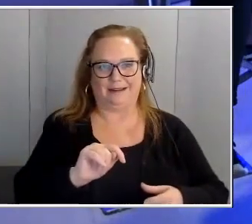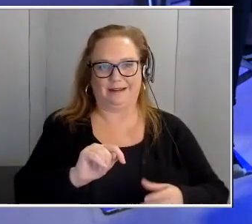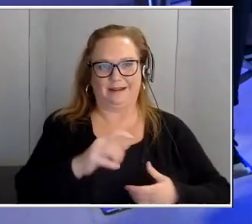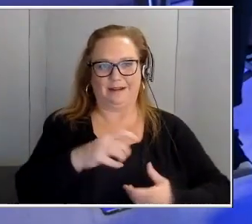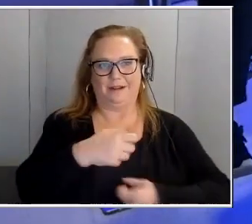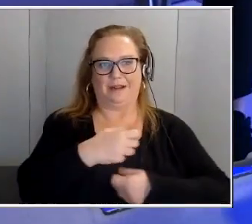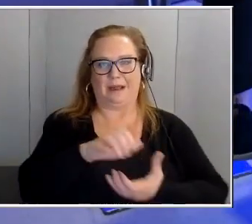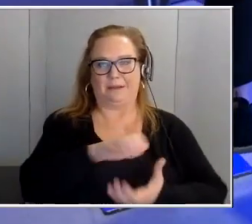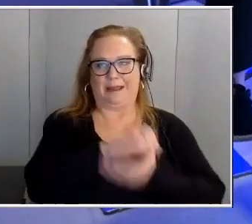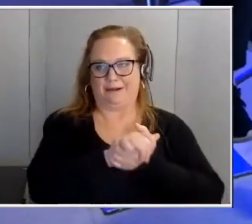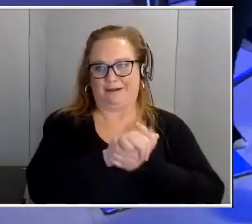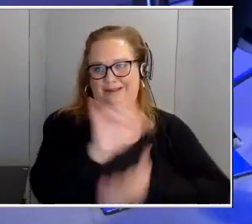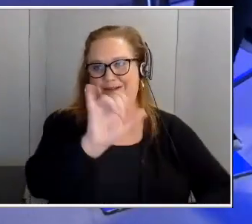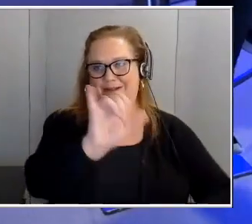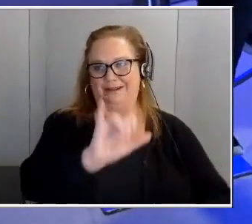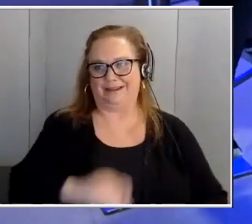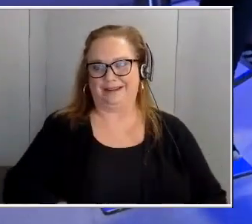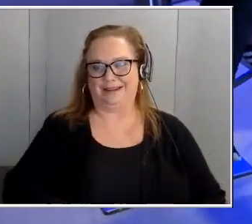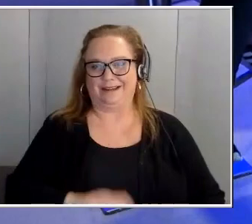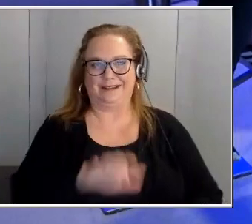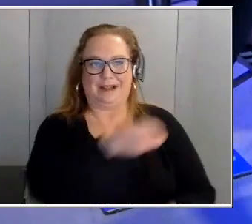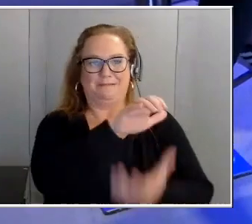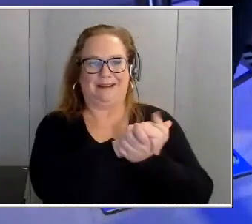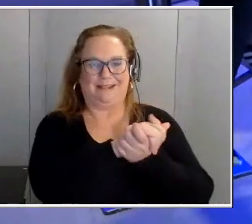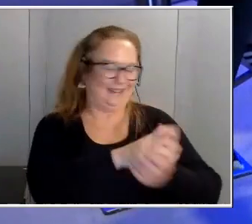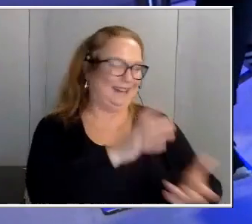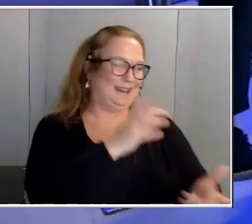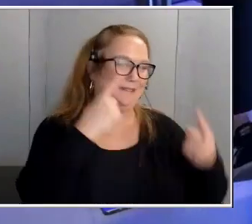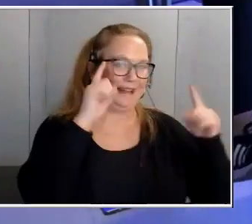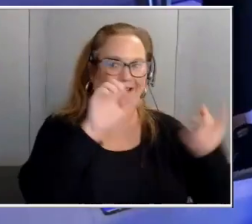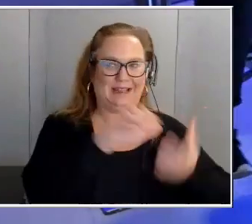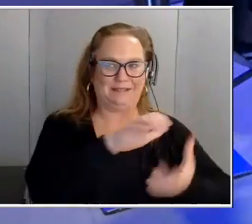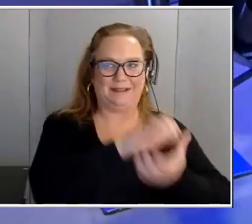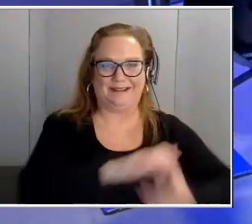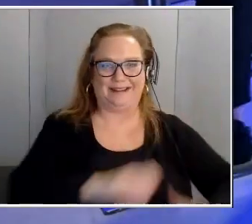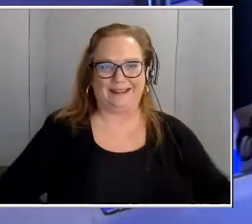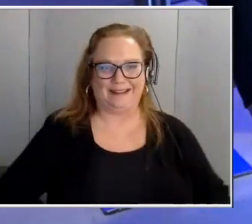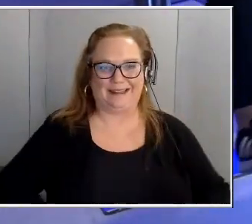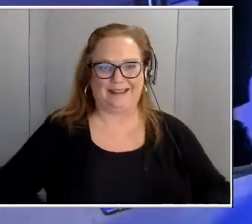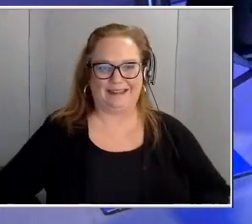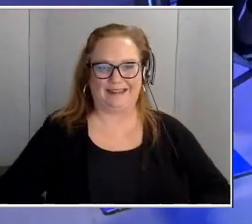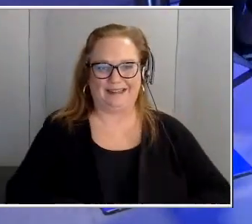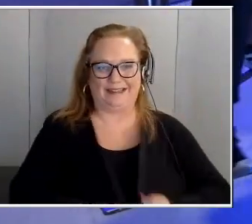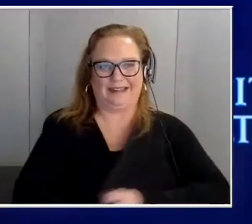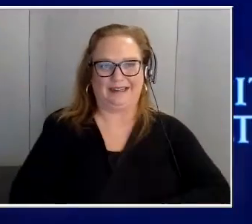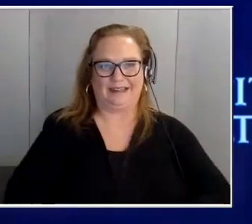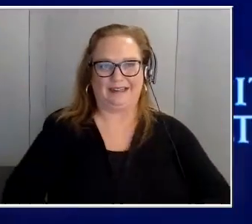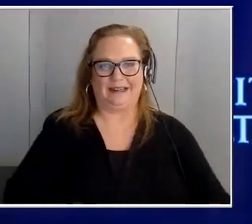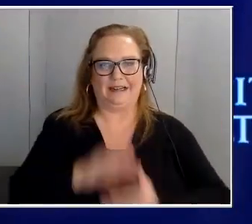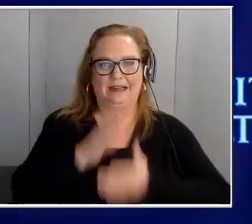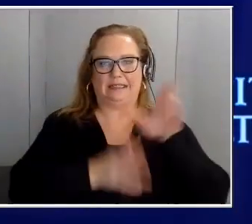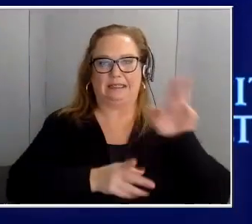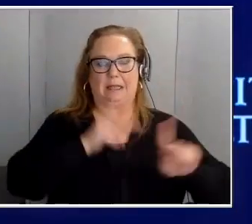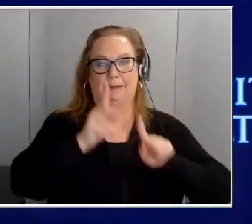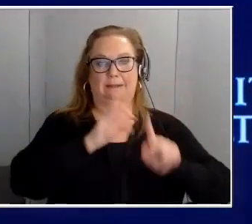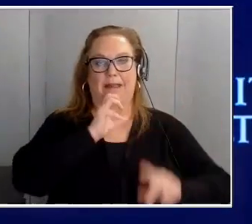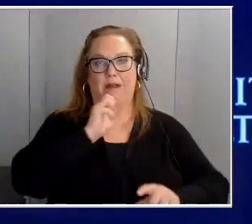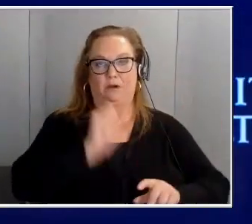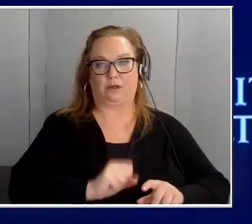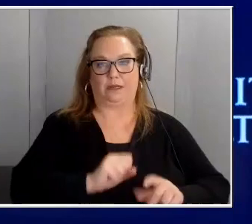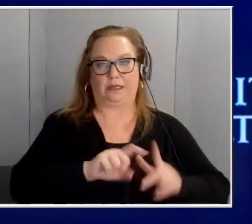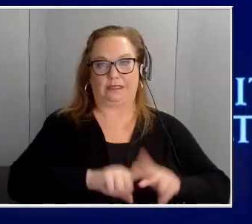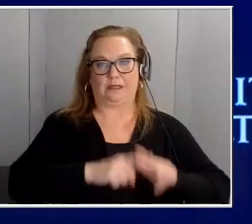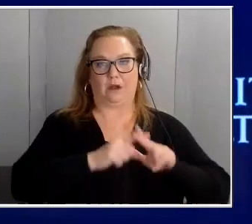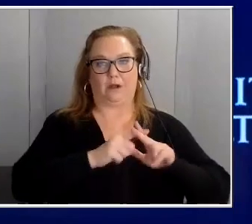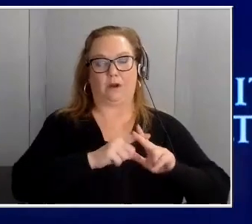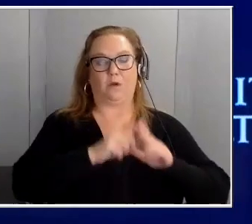I know, that's what it all came down to. Finally, I kicked the habit. But some people, as they get older, find that they start wetting the bed